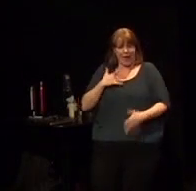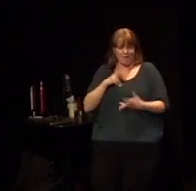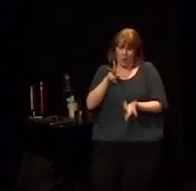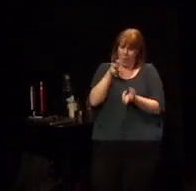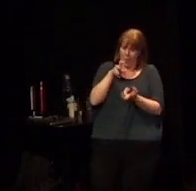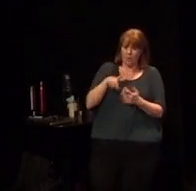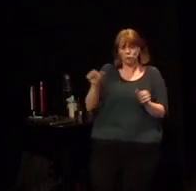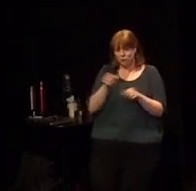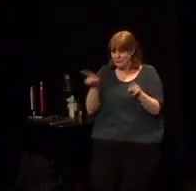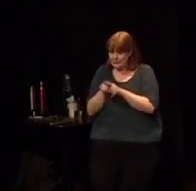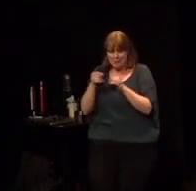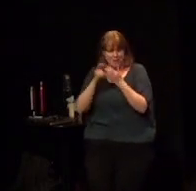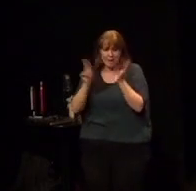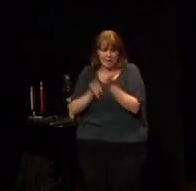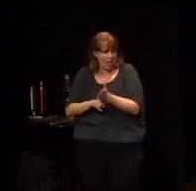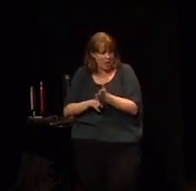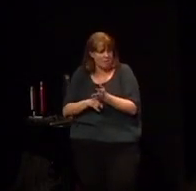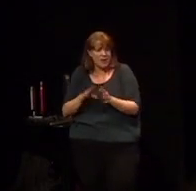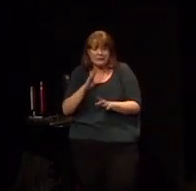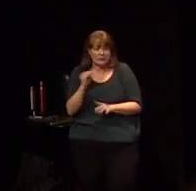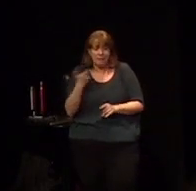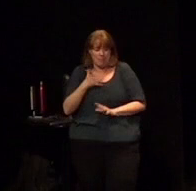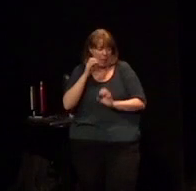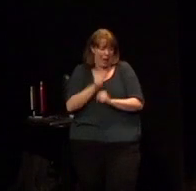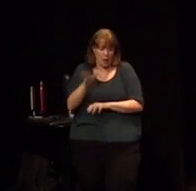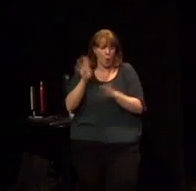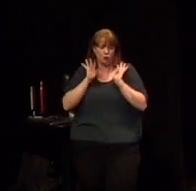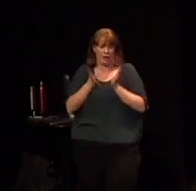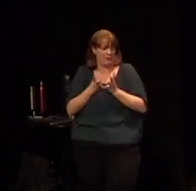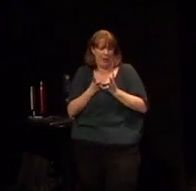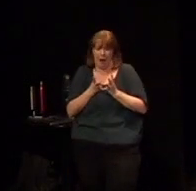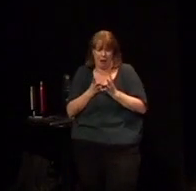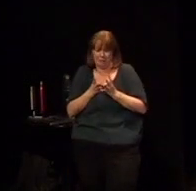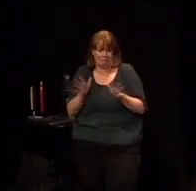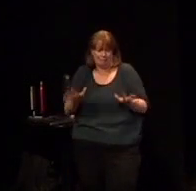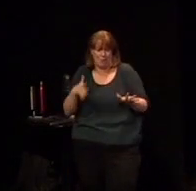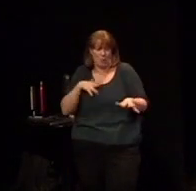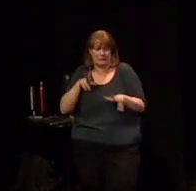should be happening in BSL. Equally, some people hate going to see Shakespeare. They want to go see something where somebody's